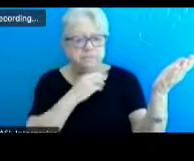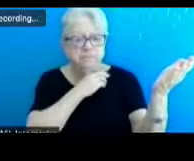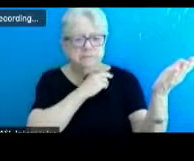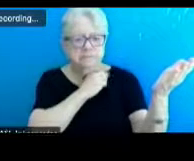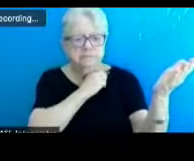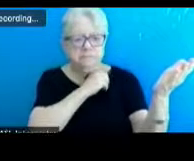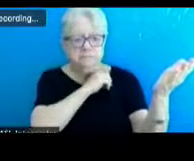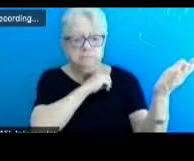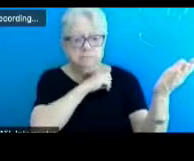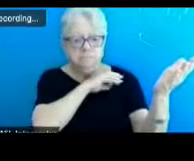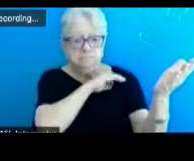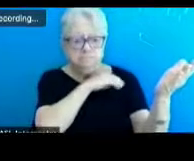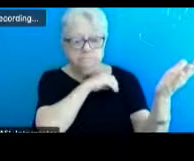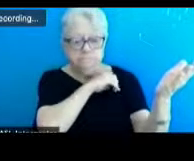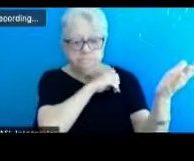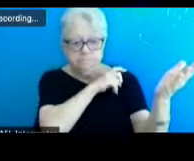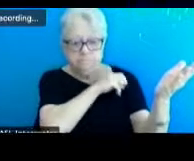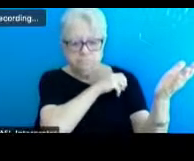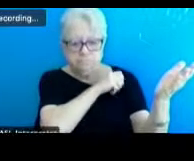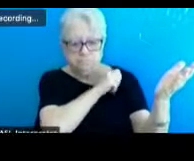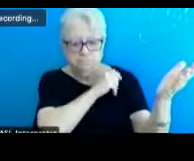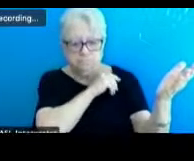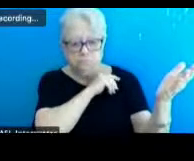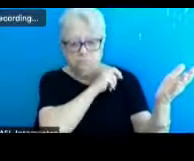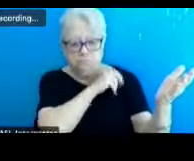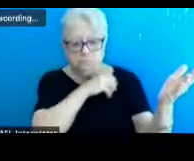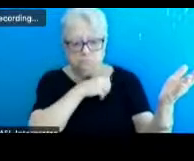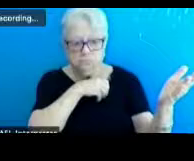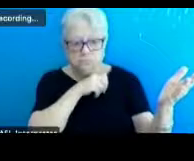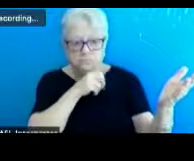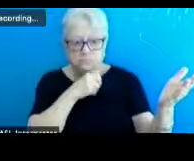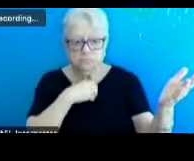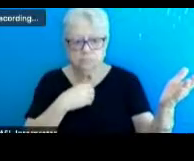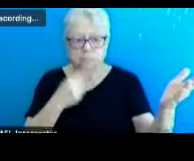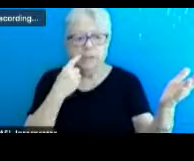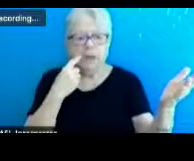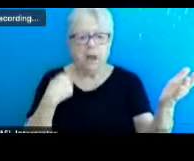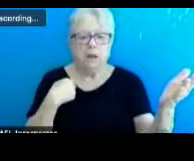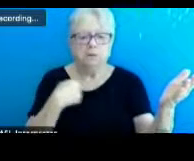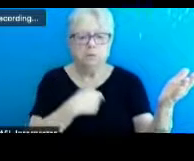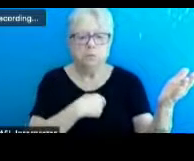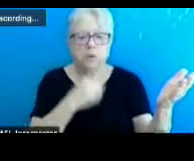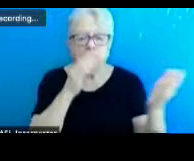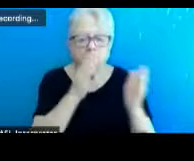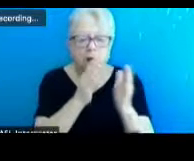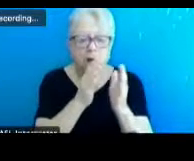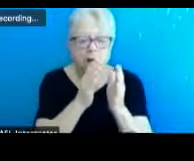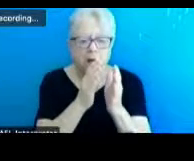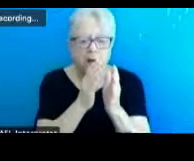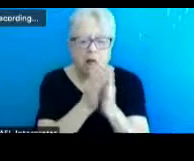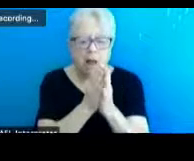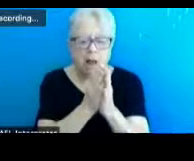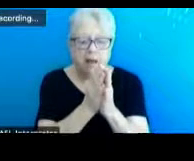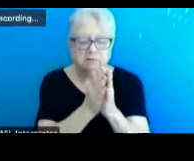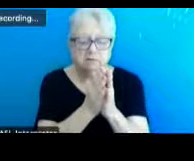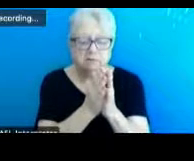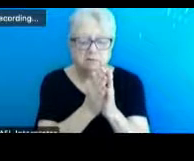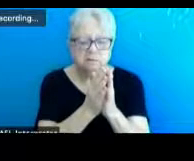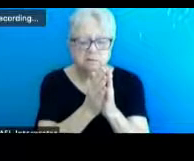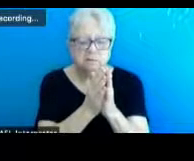Chair, if I could just because we're going to ask, assuming we're going to ask